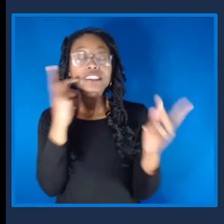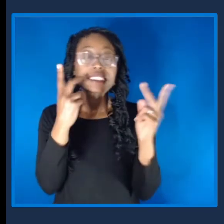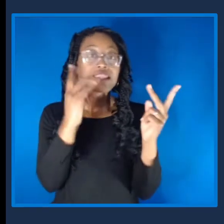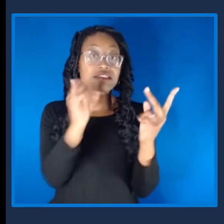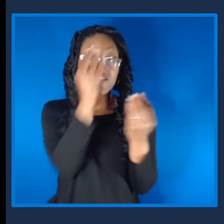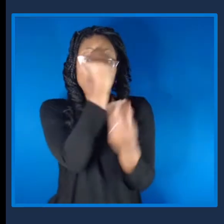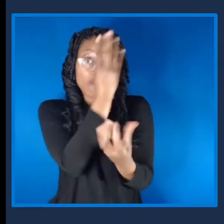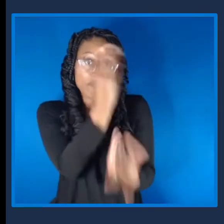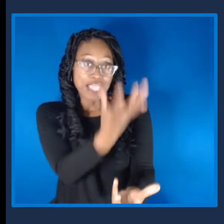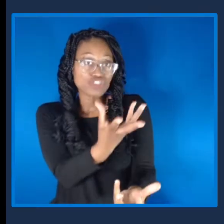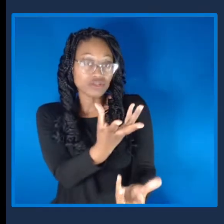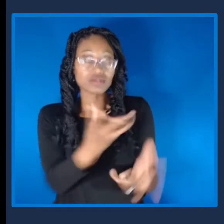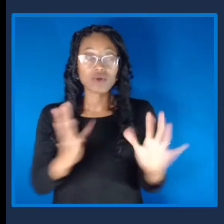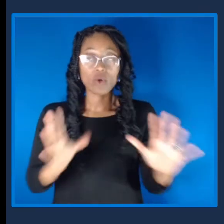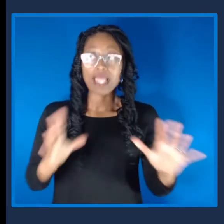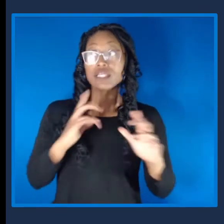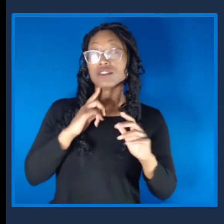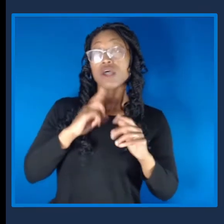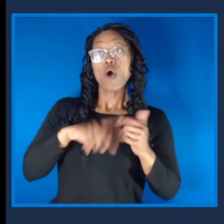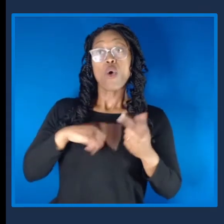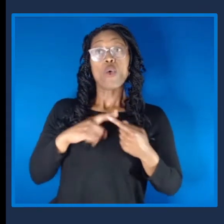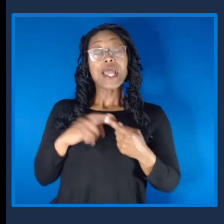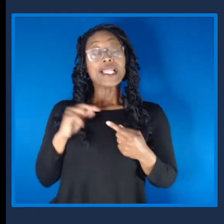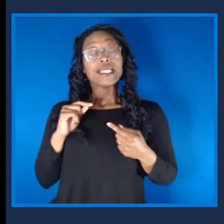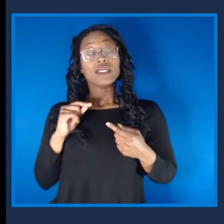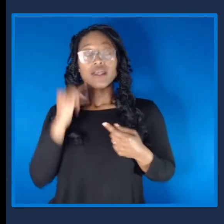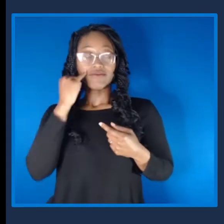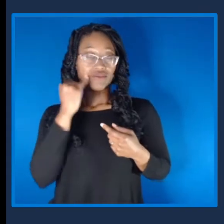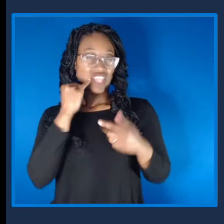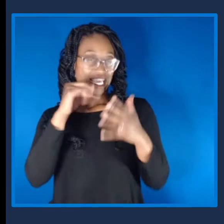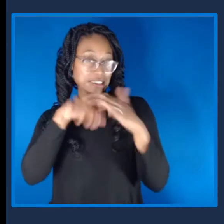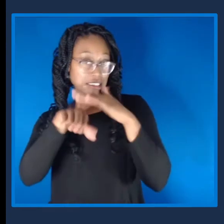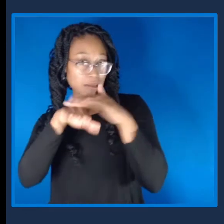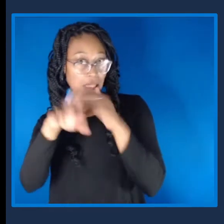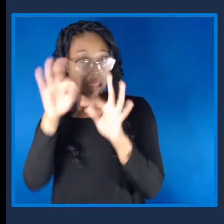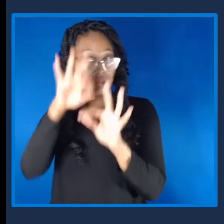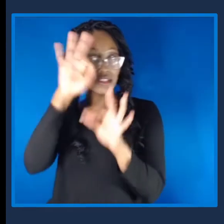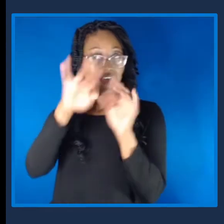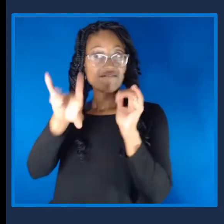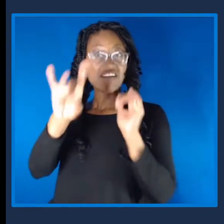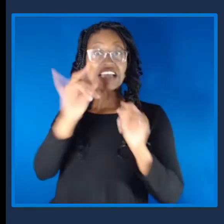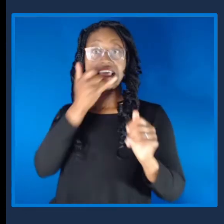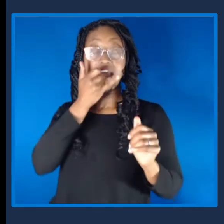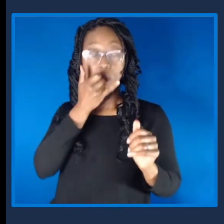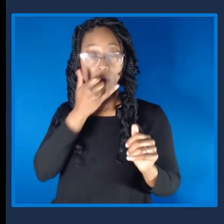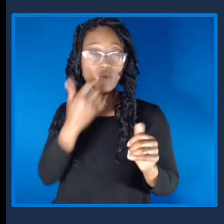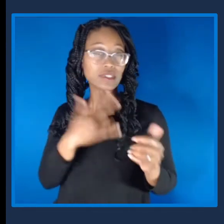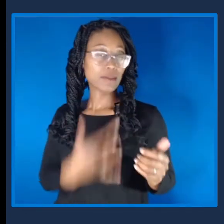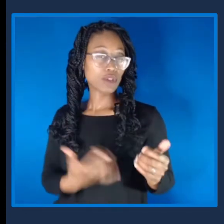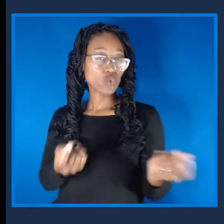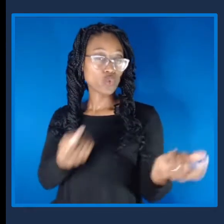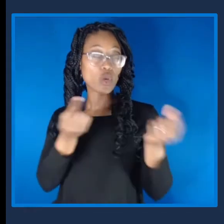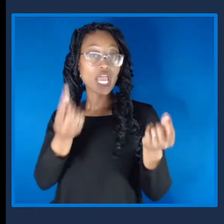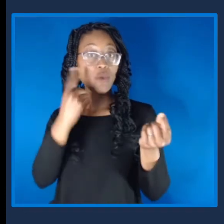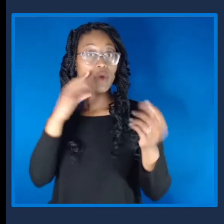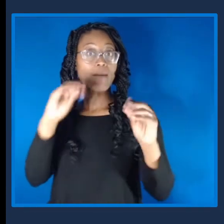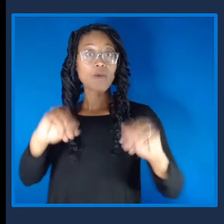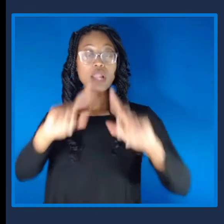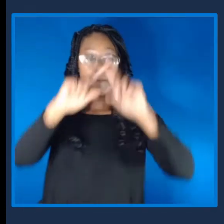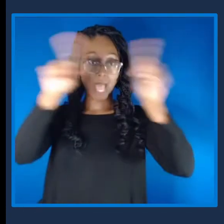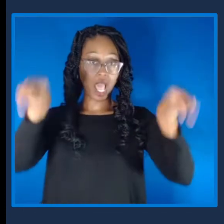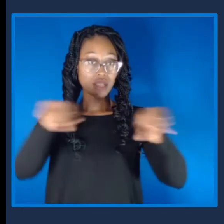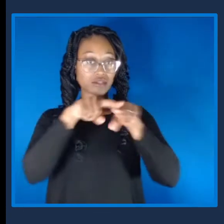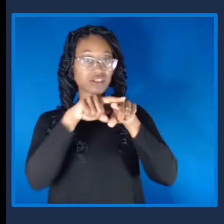content. So when Accessibility Insights finds an error, what it does is it puts a boundary box around